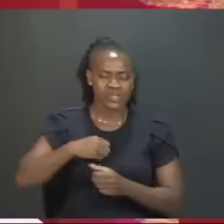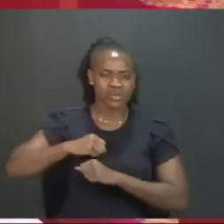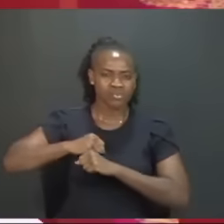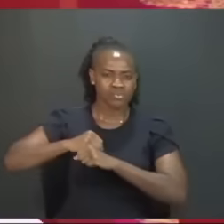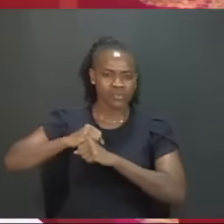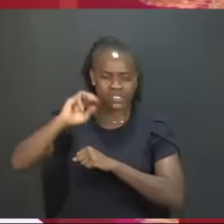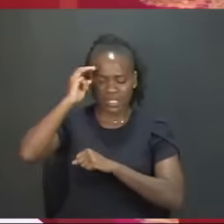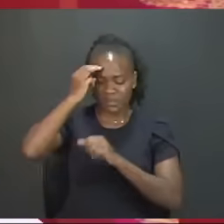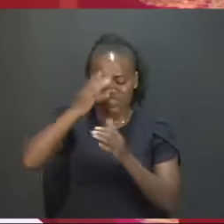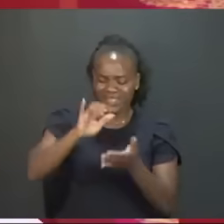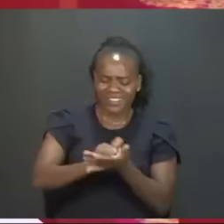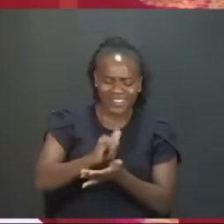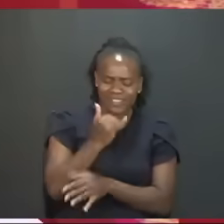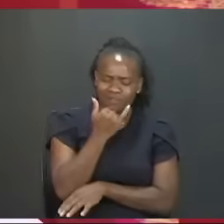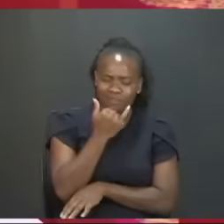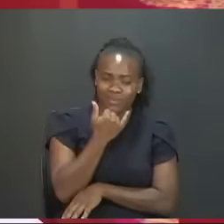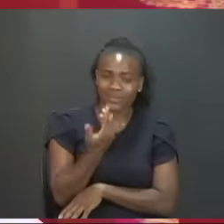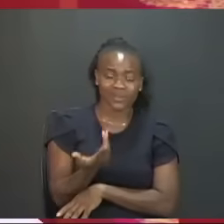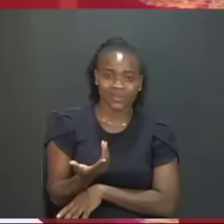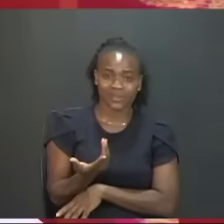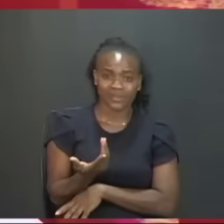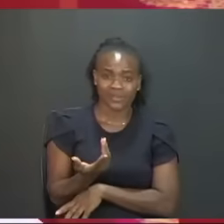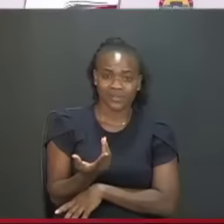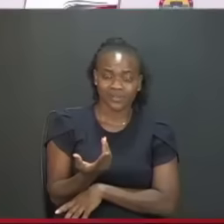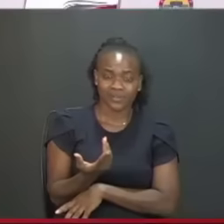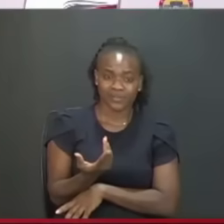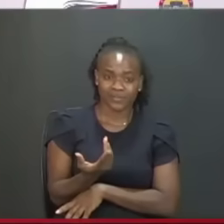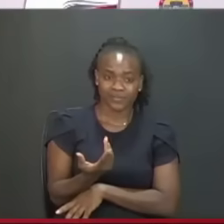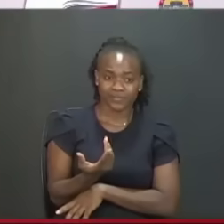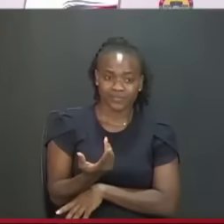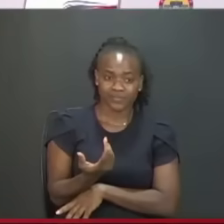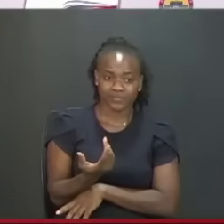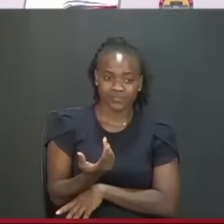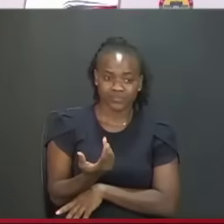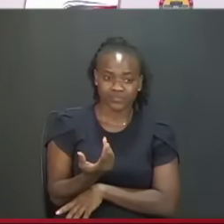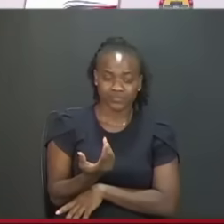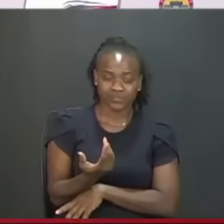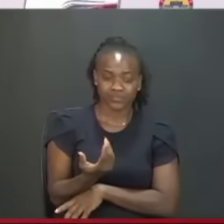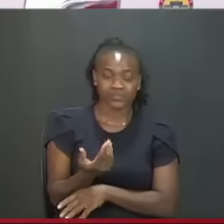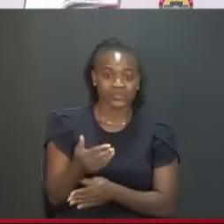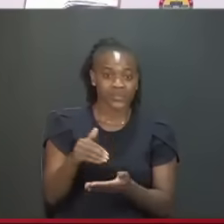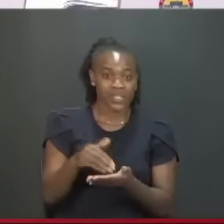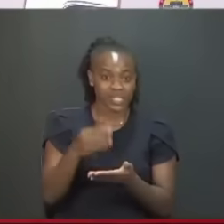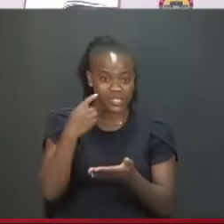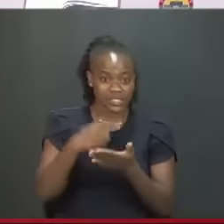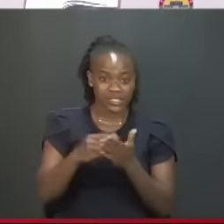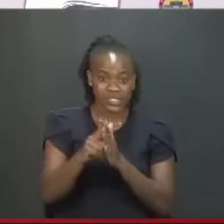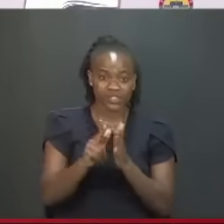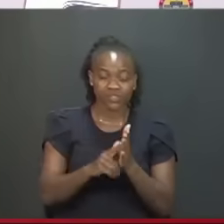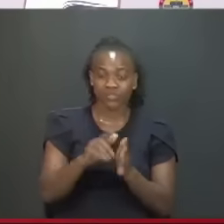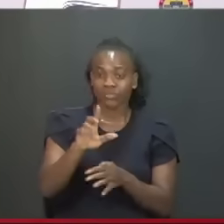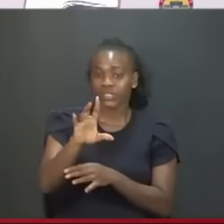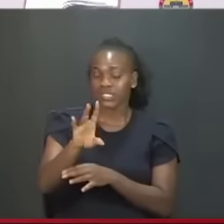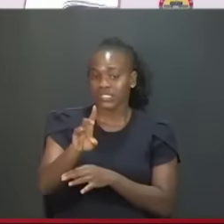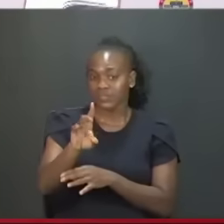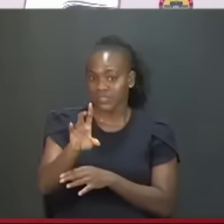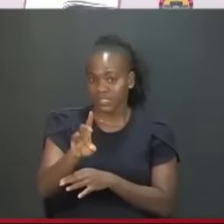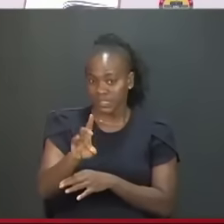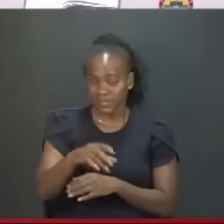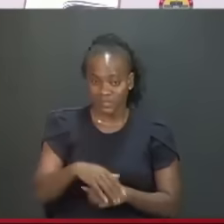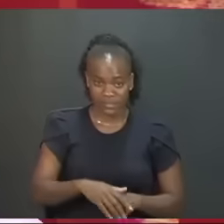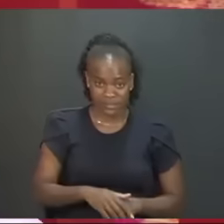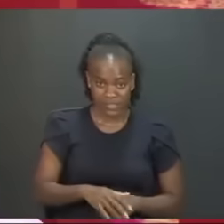ministers, is clearly wrong. Mr. Speaker, again, let us get back to Order 77. Order 77.3 says